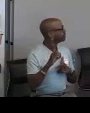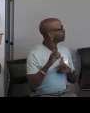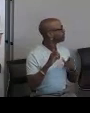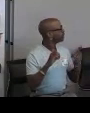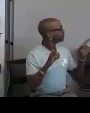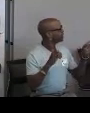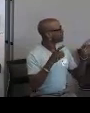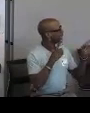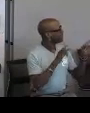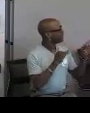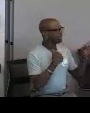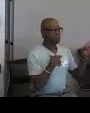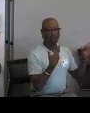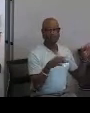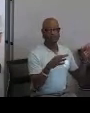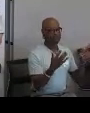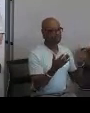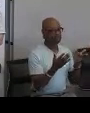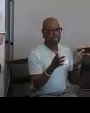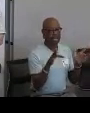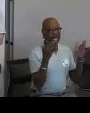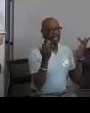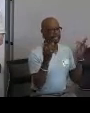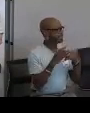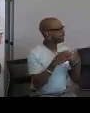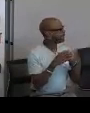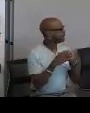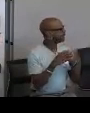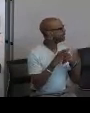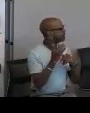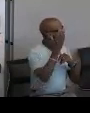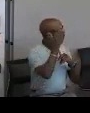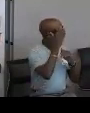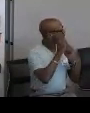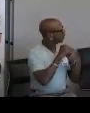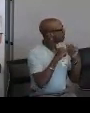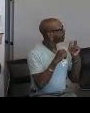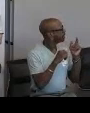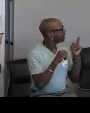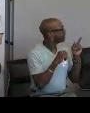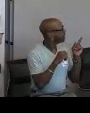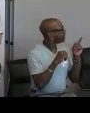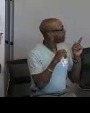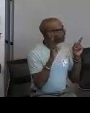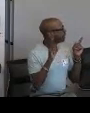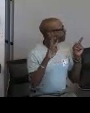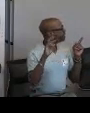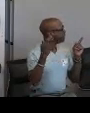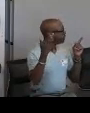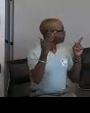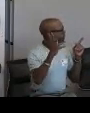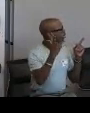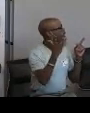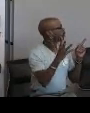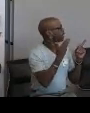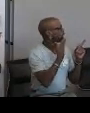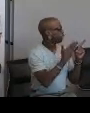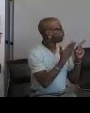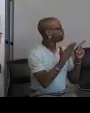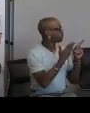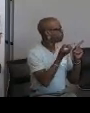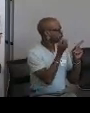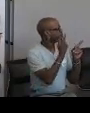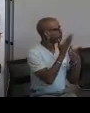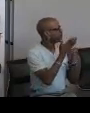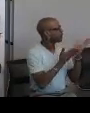said, is fairly lightweight. It's XML. So if you're familiar with HTML and CSS already, you're already a really good step ahead of,